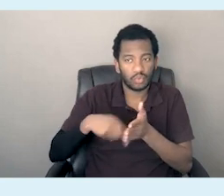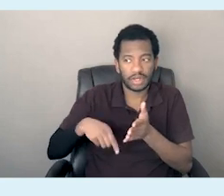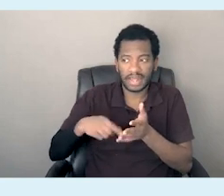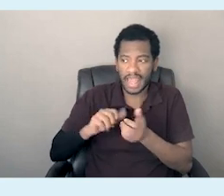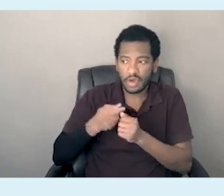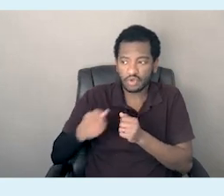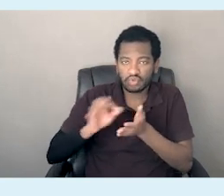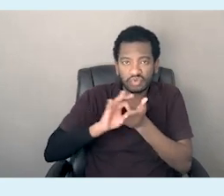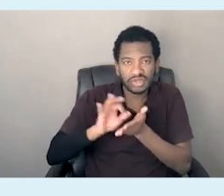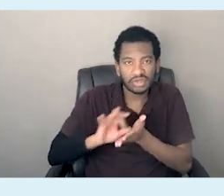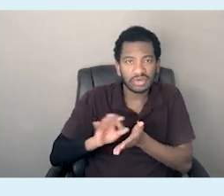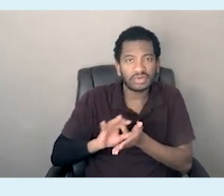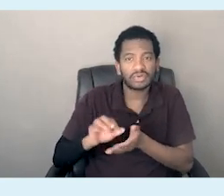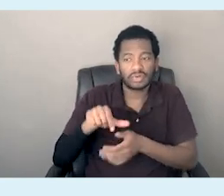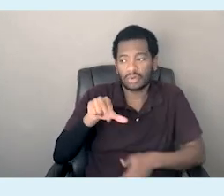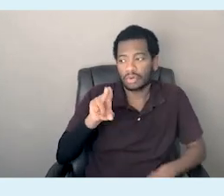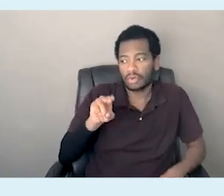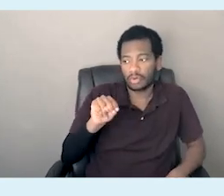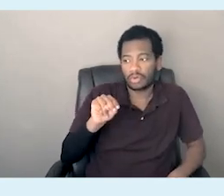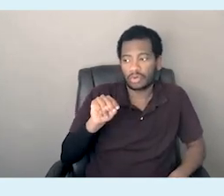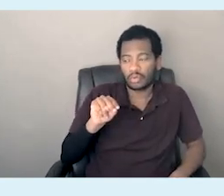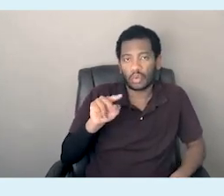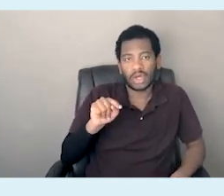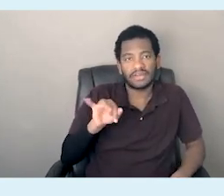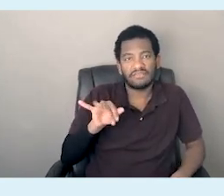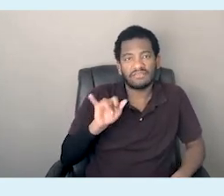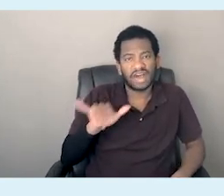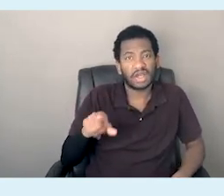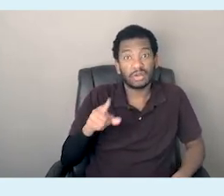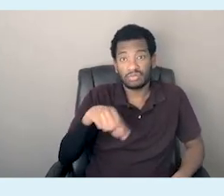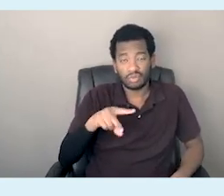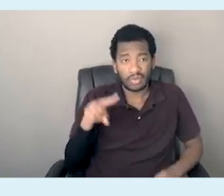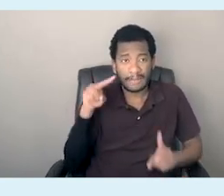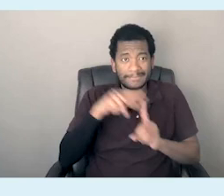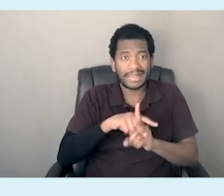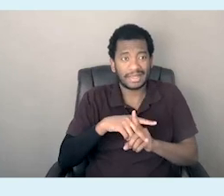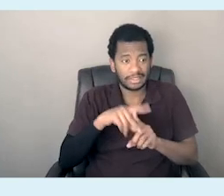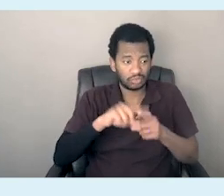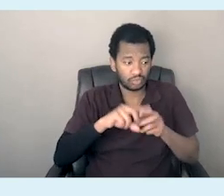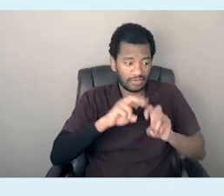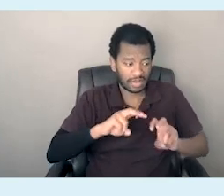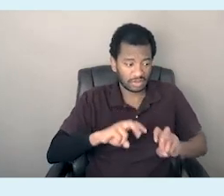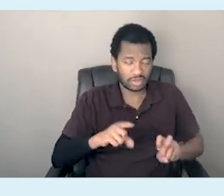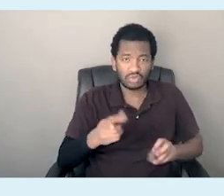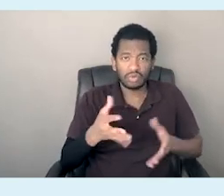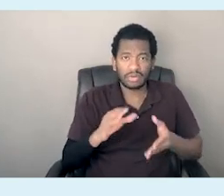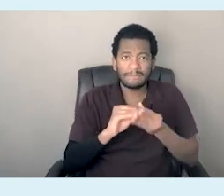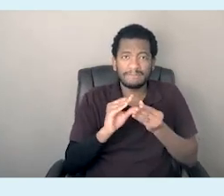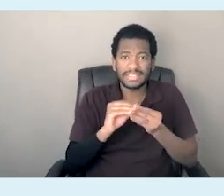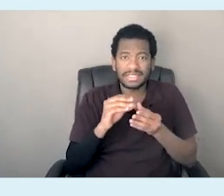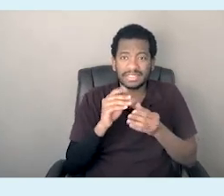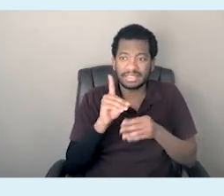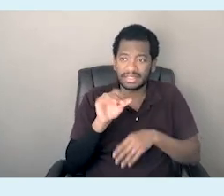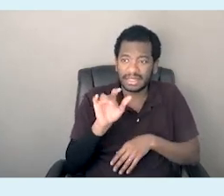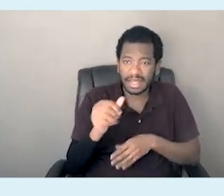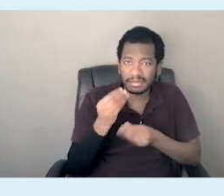certain things? Are you guys applying any of this to evaluation? I noticed you mentioned data. But yeah, how do you measure when